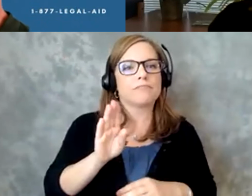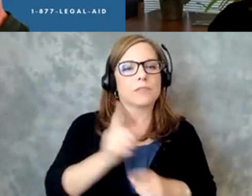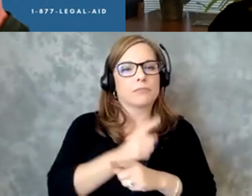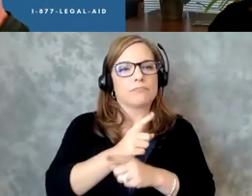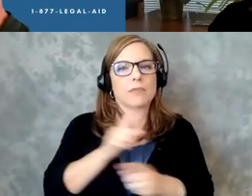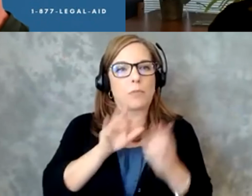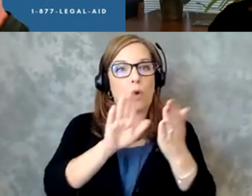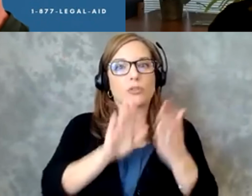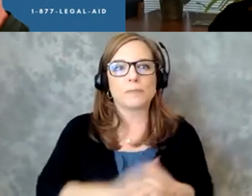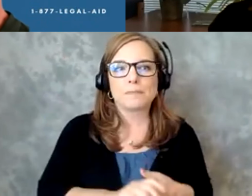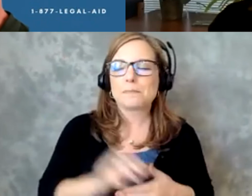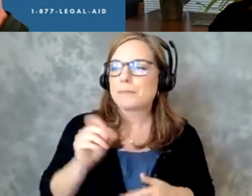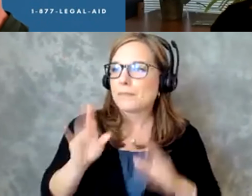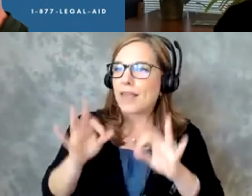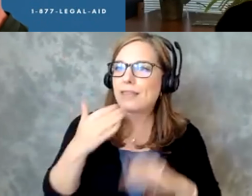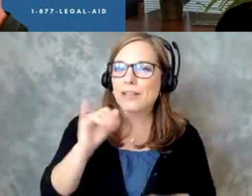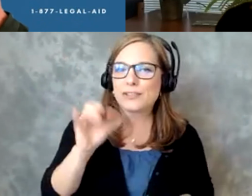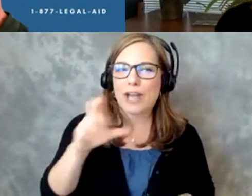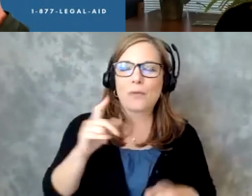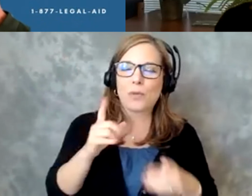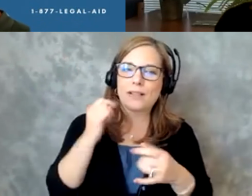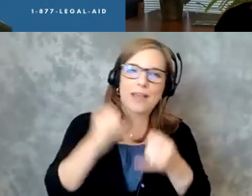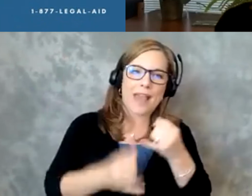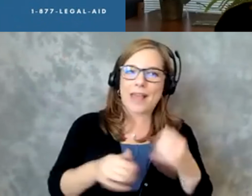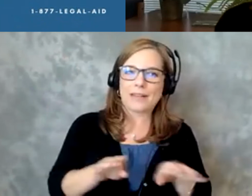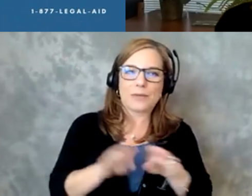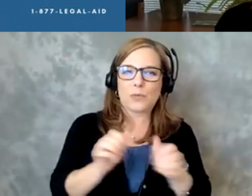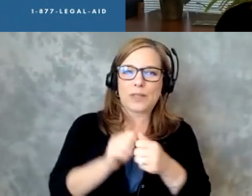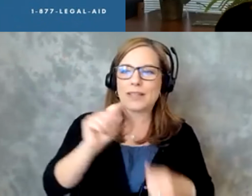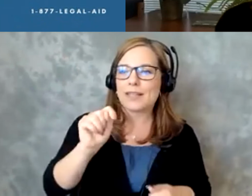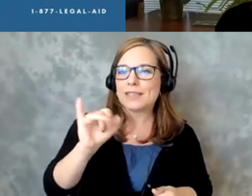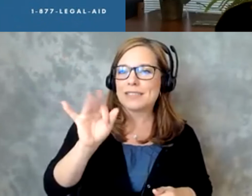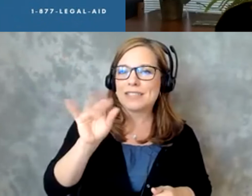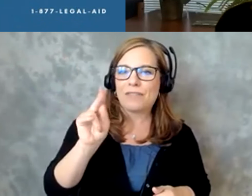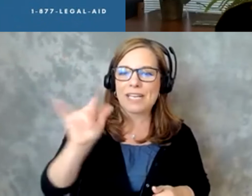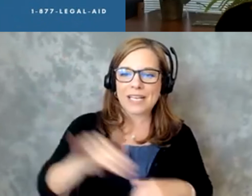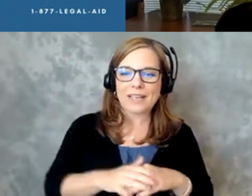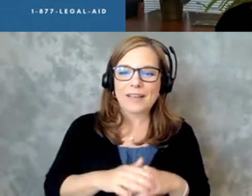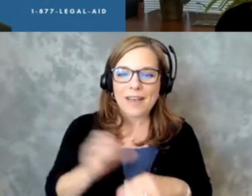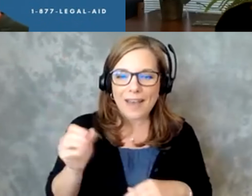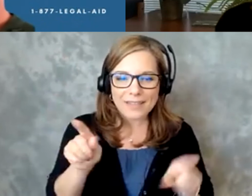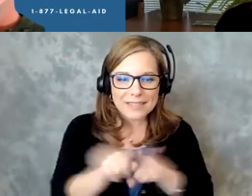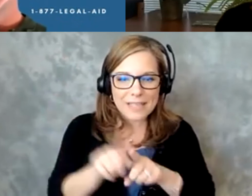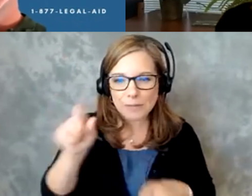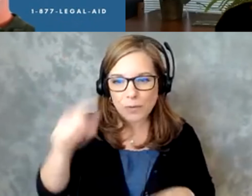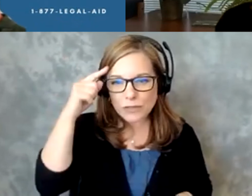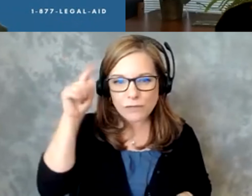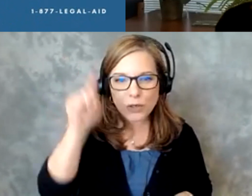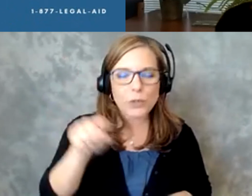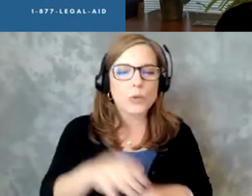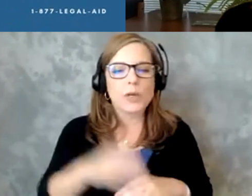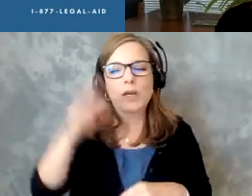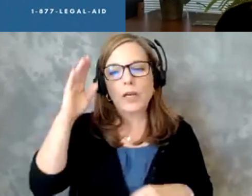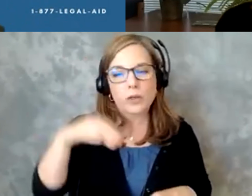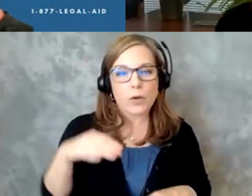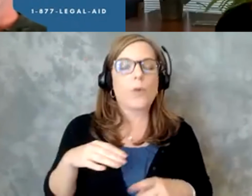just wrap up with Tiffany. Just come back to you and sort of the same question about, Justice and Aging does a lot